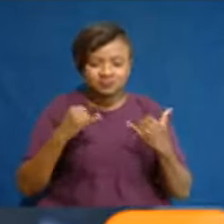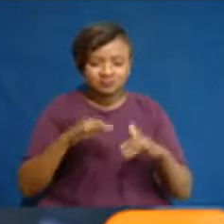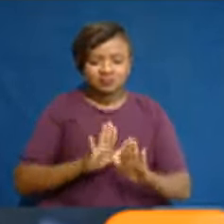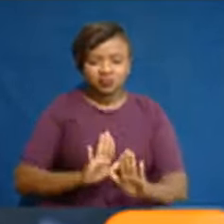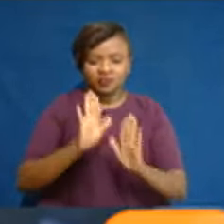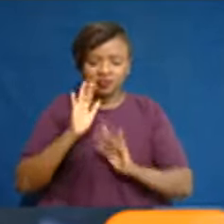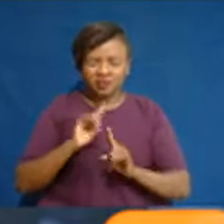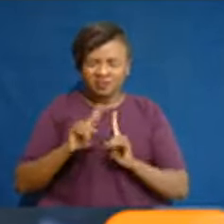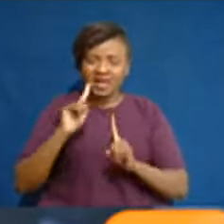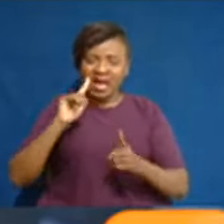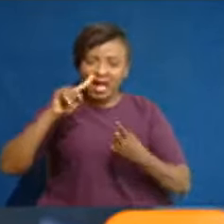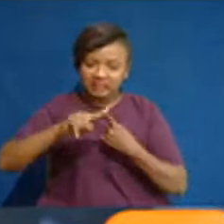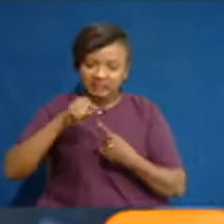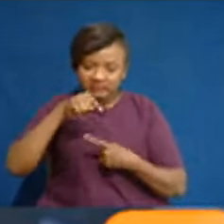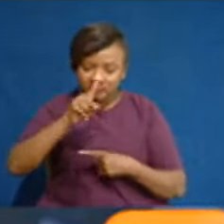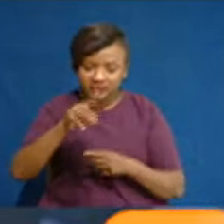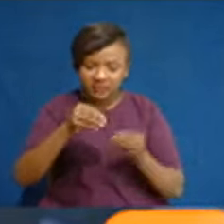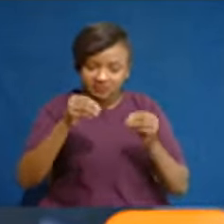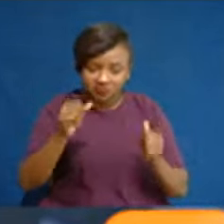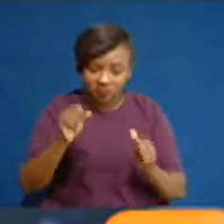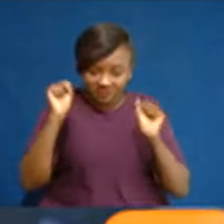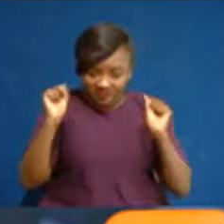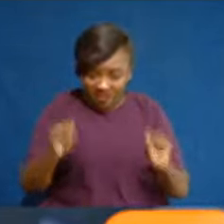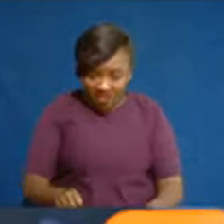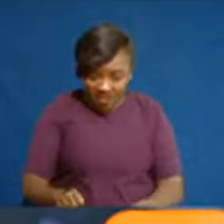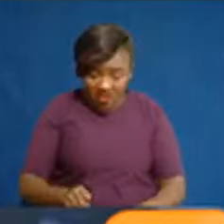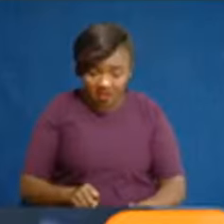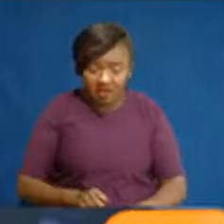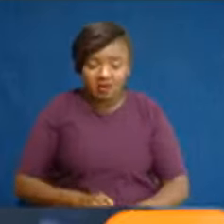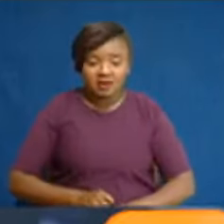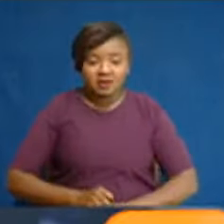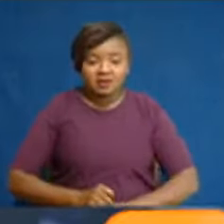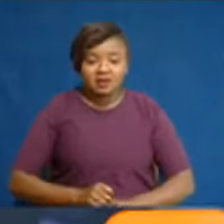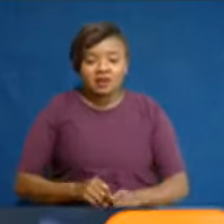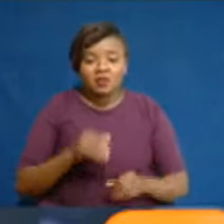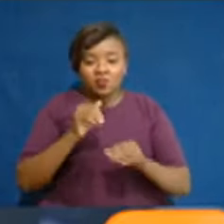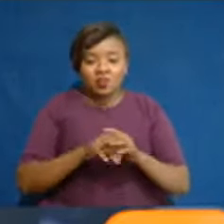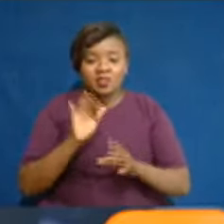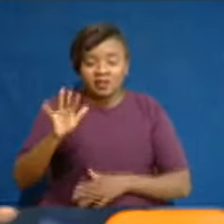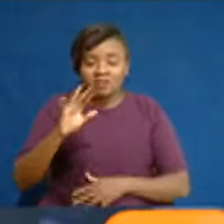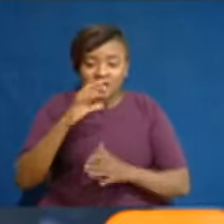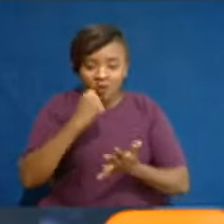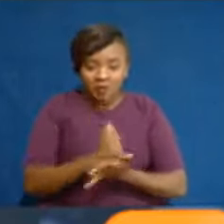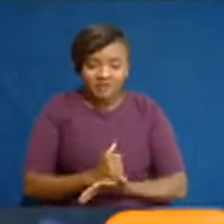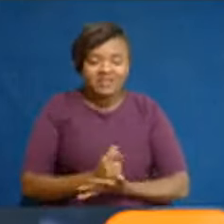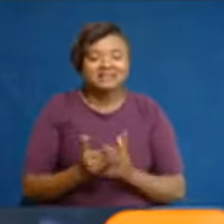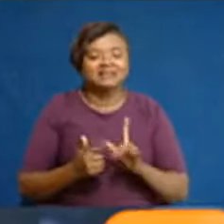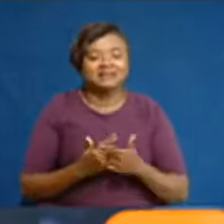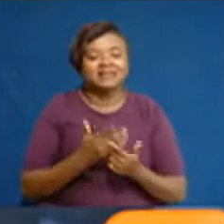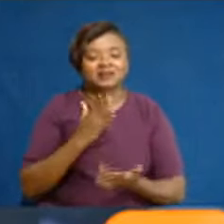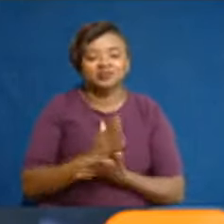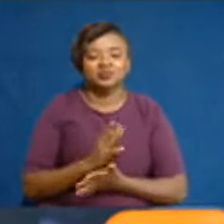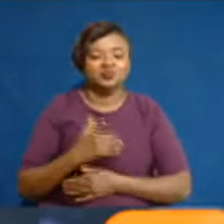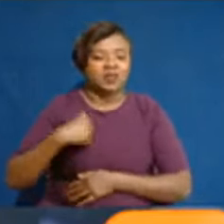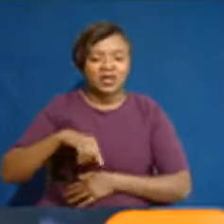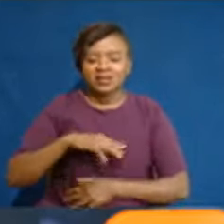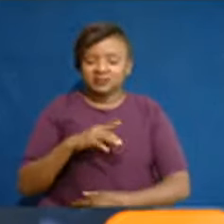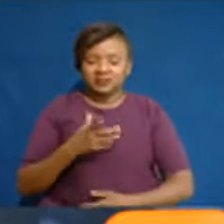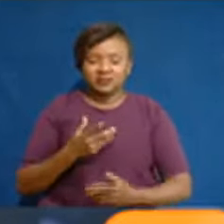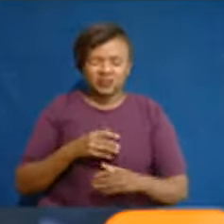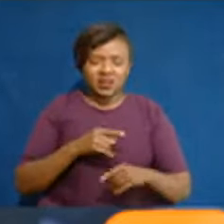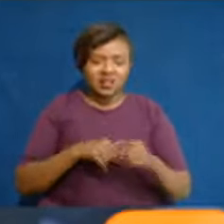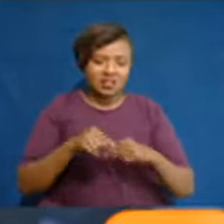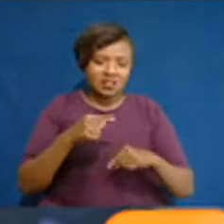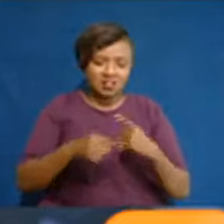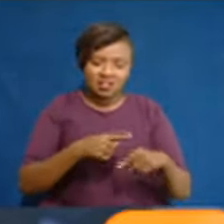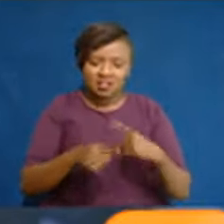it in his own office, very directly, then I think we're going to be dancing around some of the fundamental issues that I think